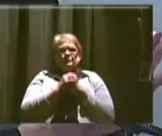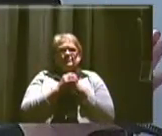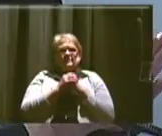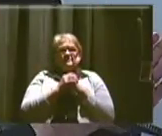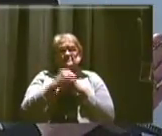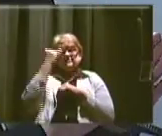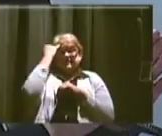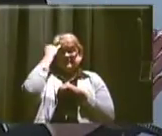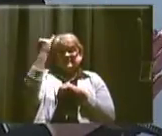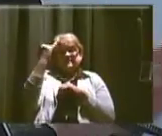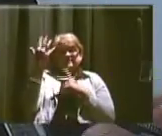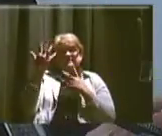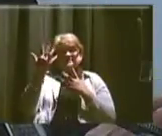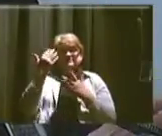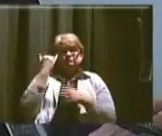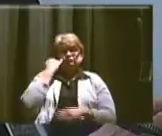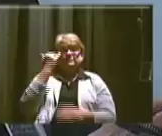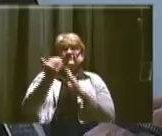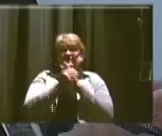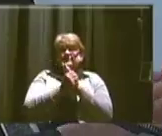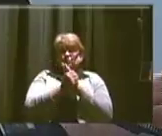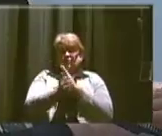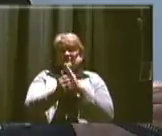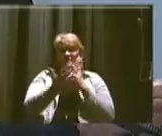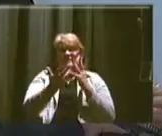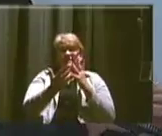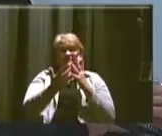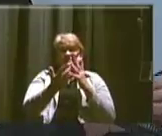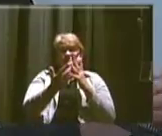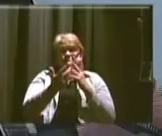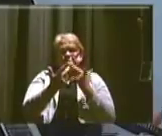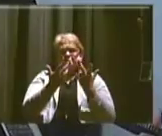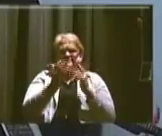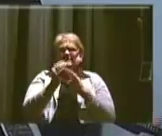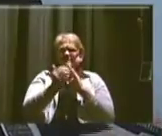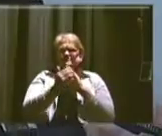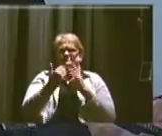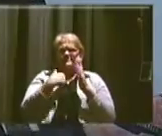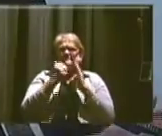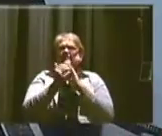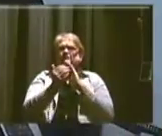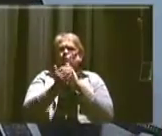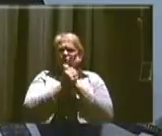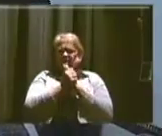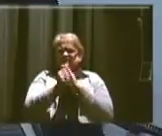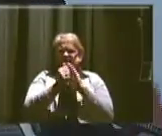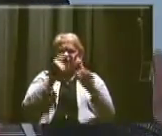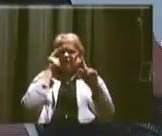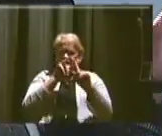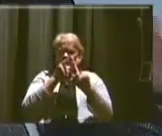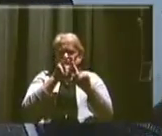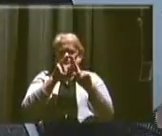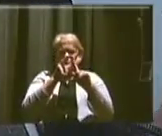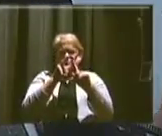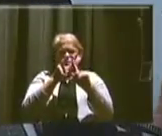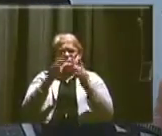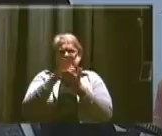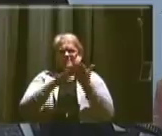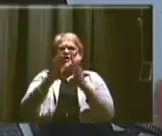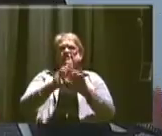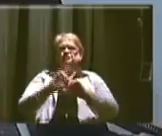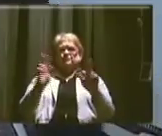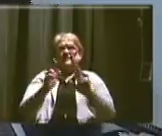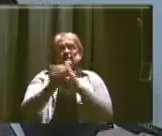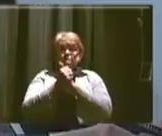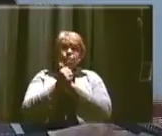is that if I am qualified for, you know, if I've qualified on the main goal, which is college